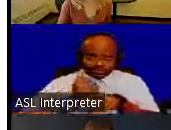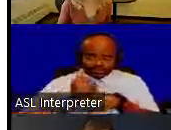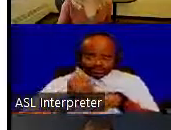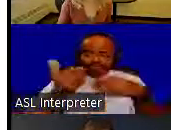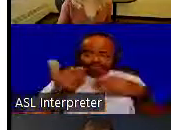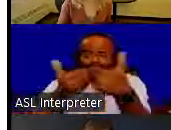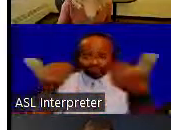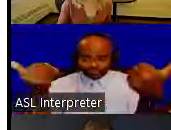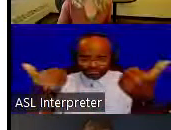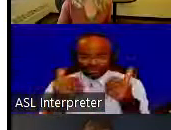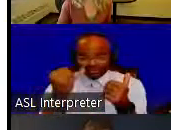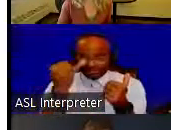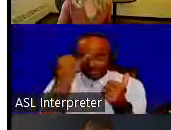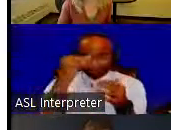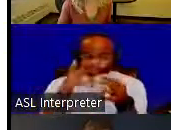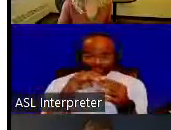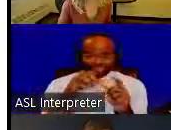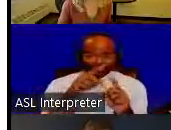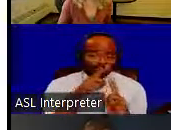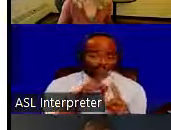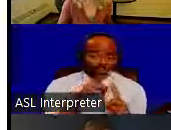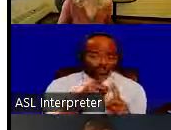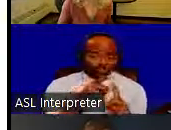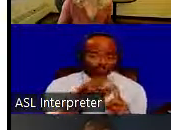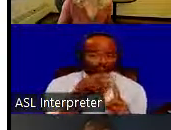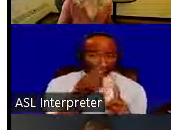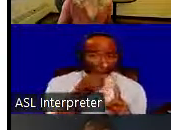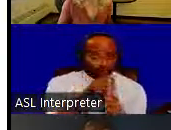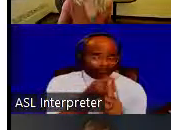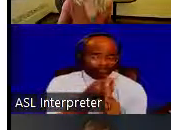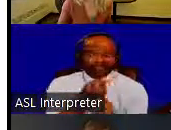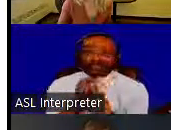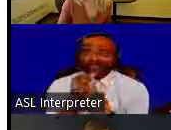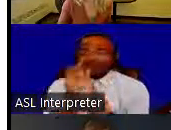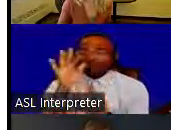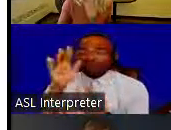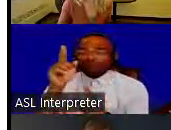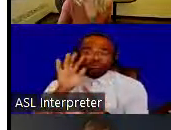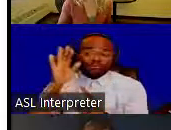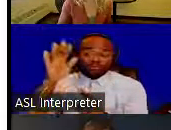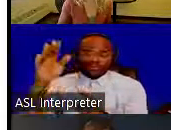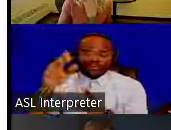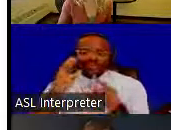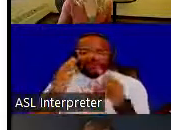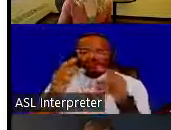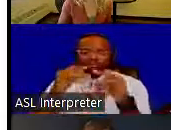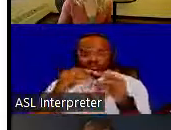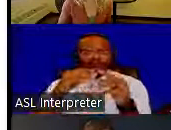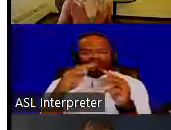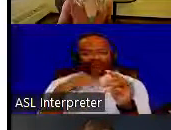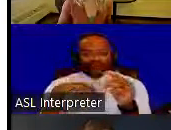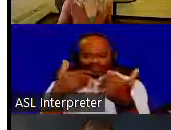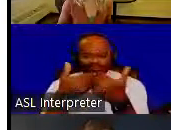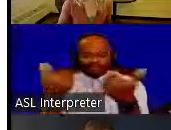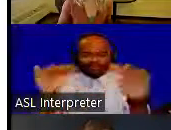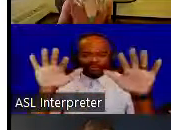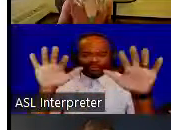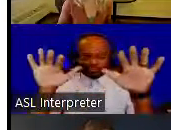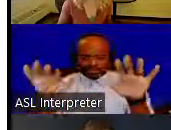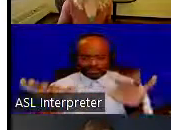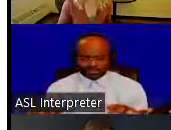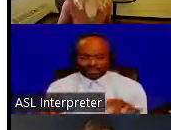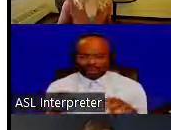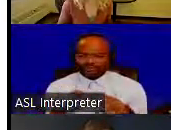distinct ideas, you can kind of carry them through as separate threads as you complete the adaptation workbook process. So